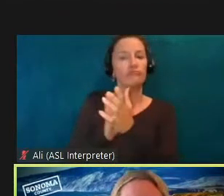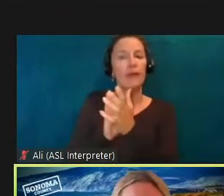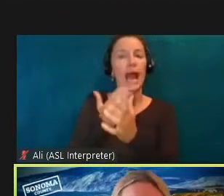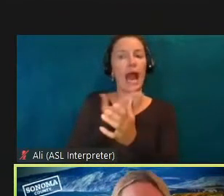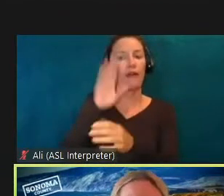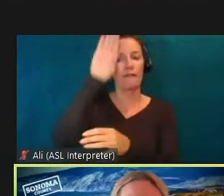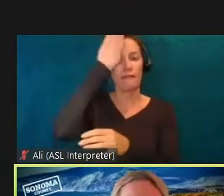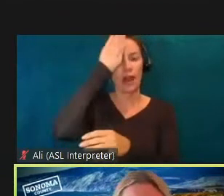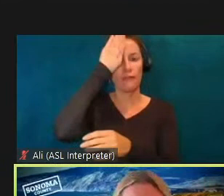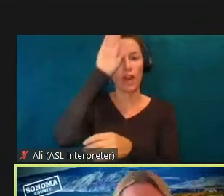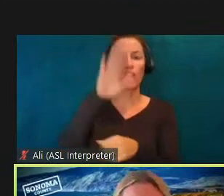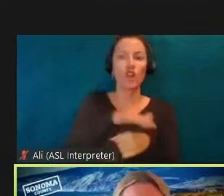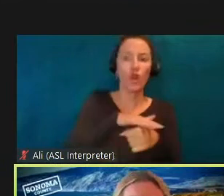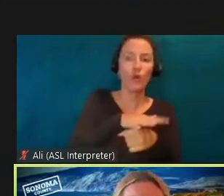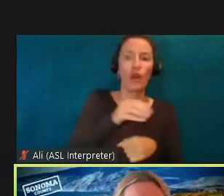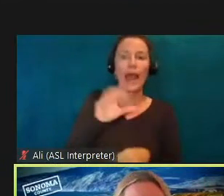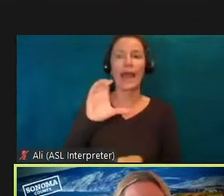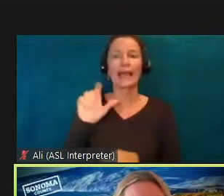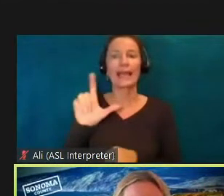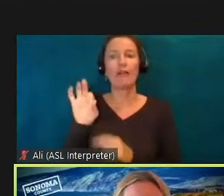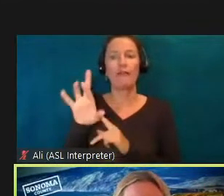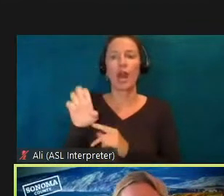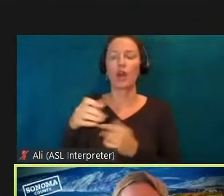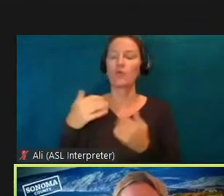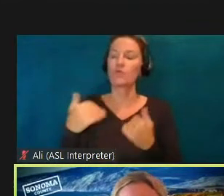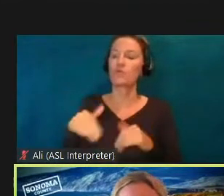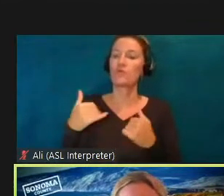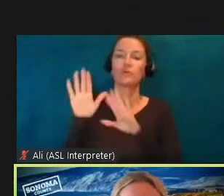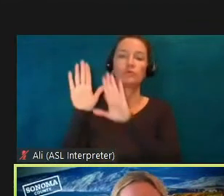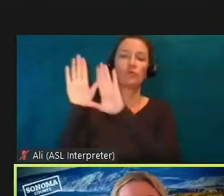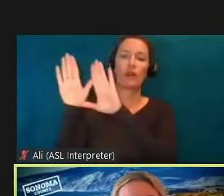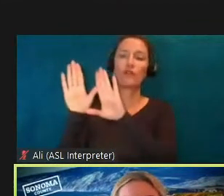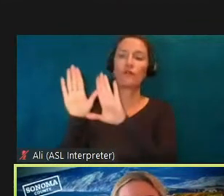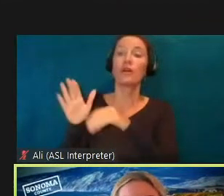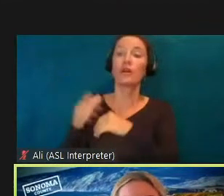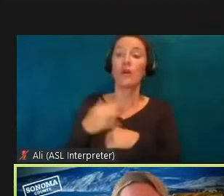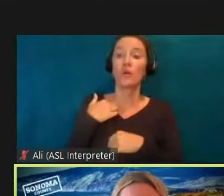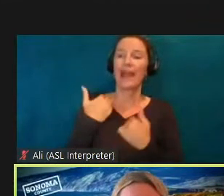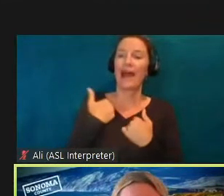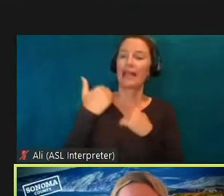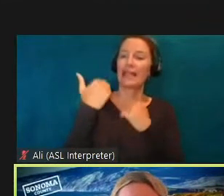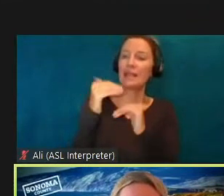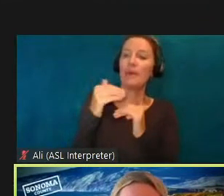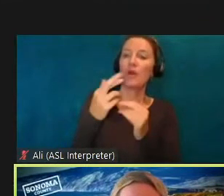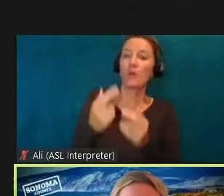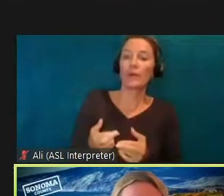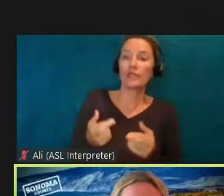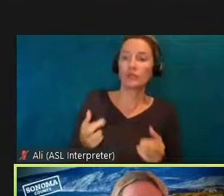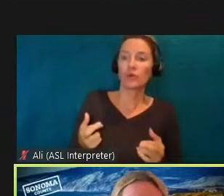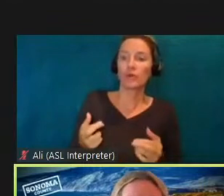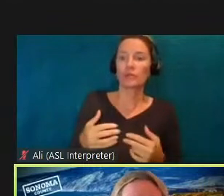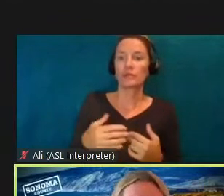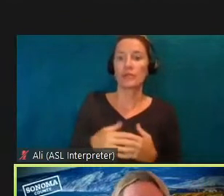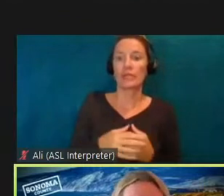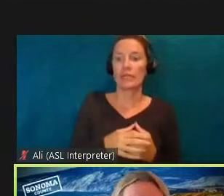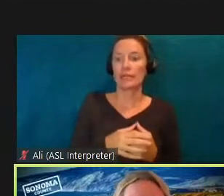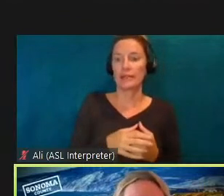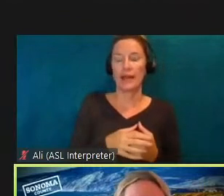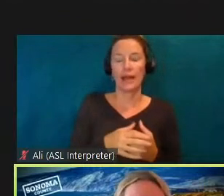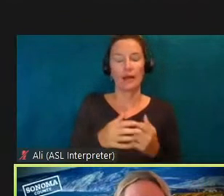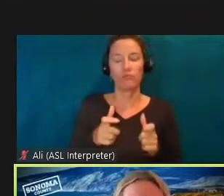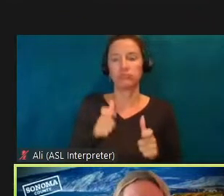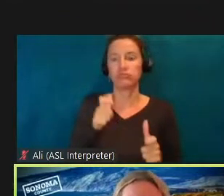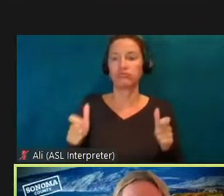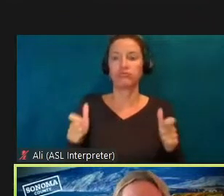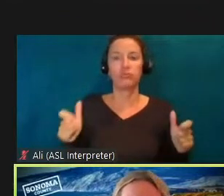FIRE, local firefighters, is truly heroic. With limited resources and an unprecedented amount of acreage across the state on